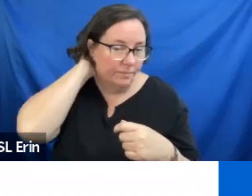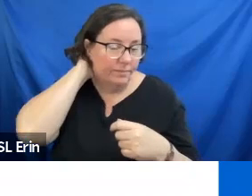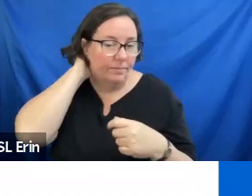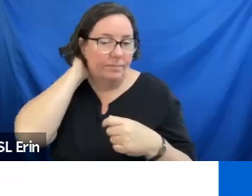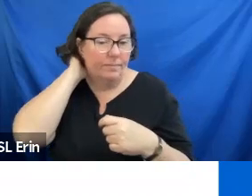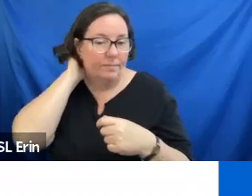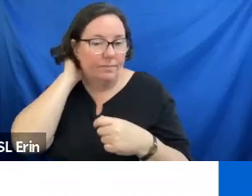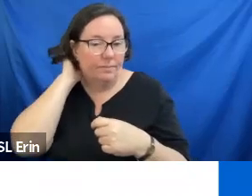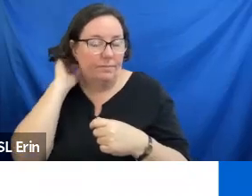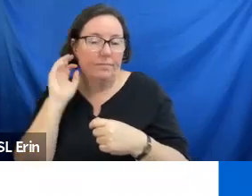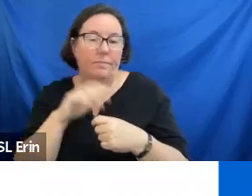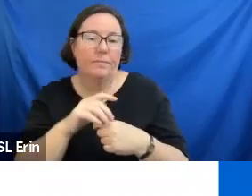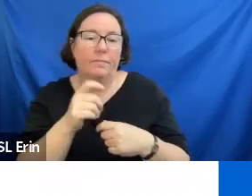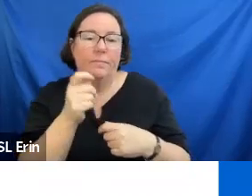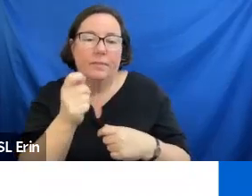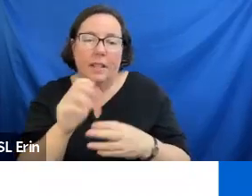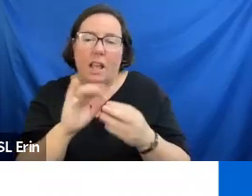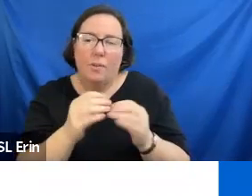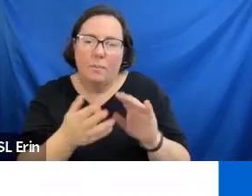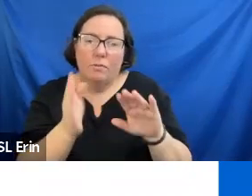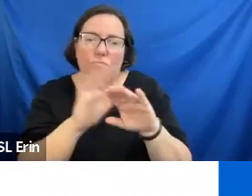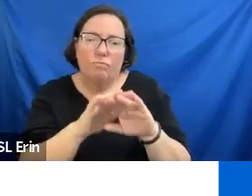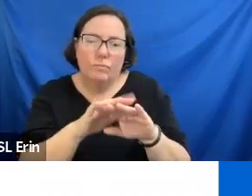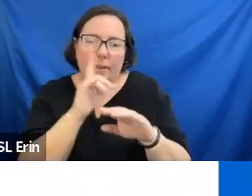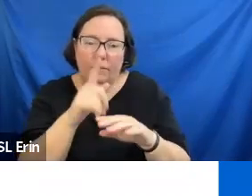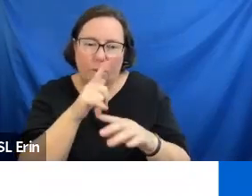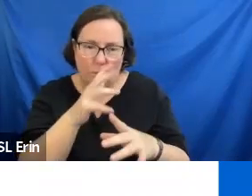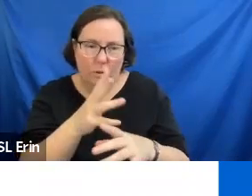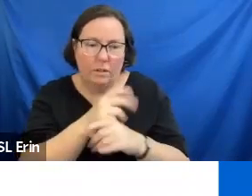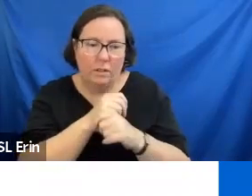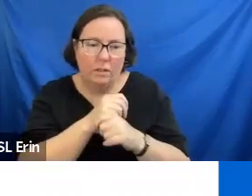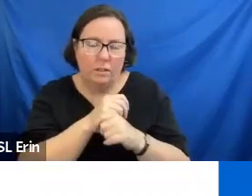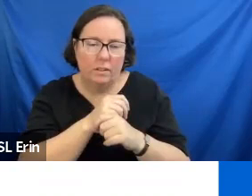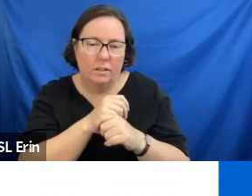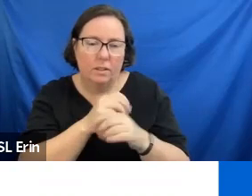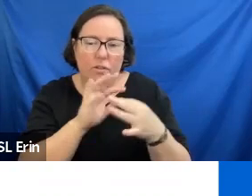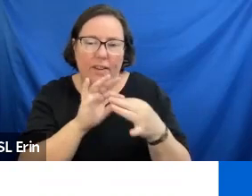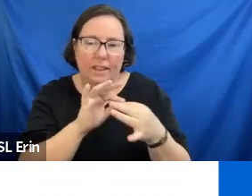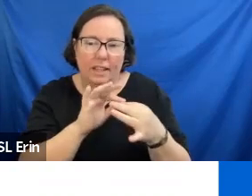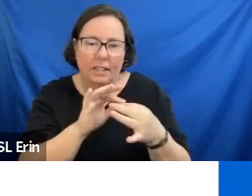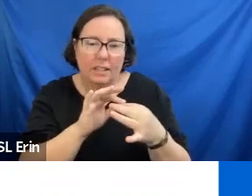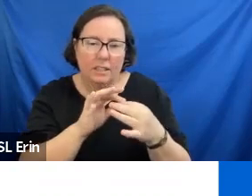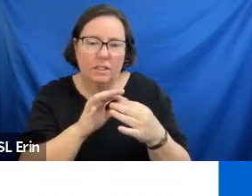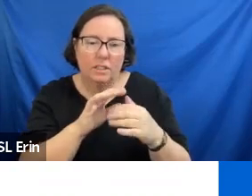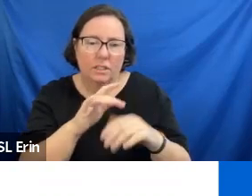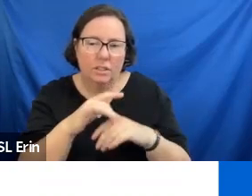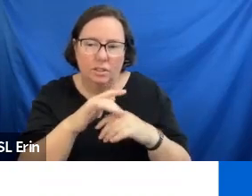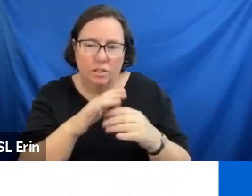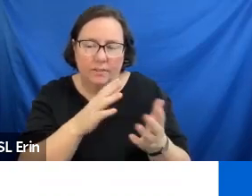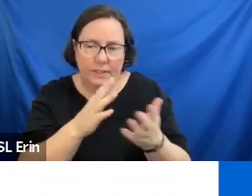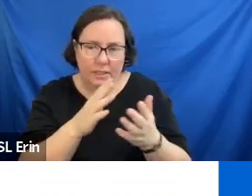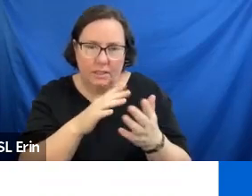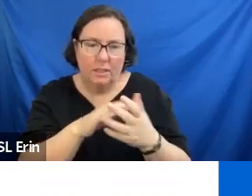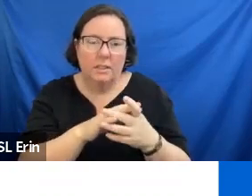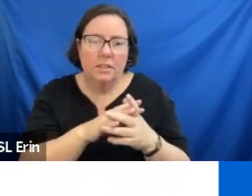And that there's a slight numerical increase in those receiving related resource and related services,